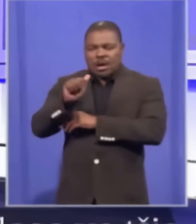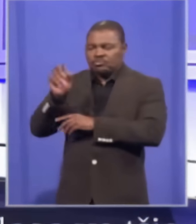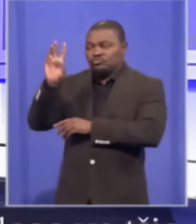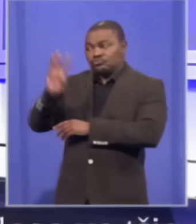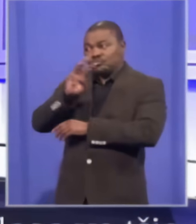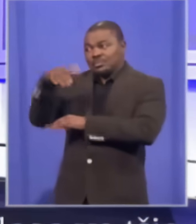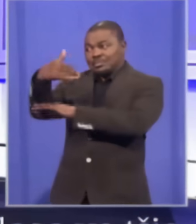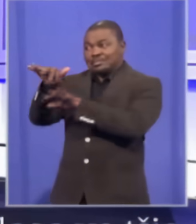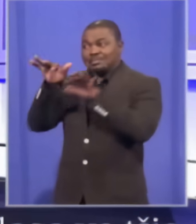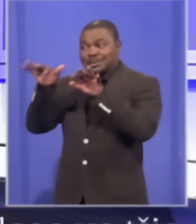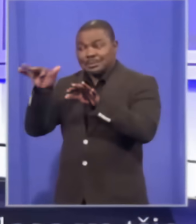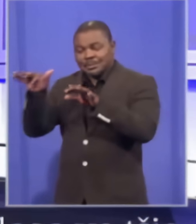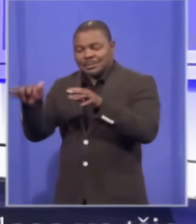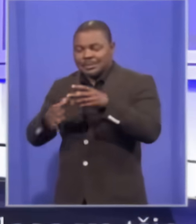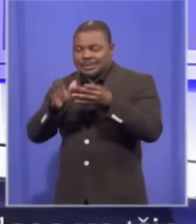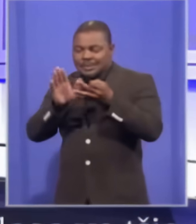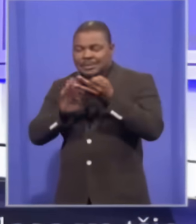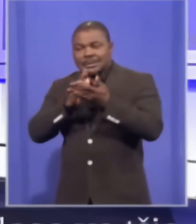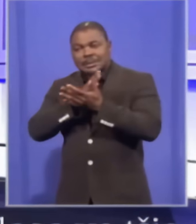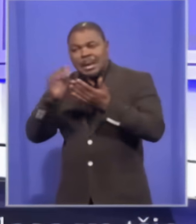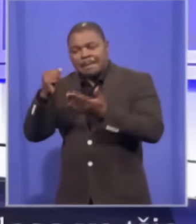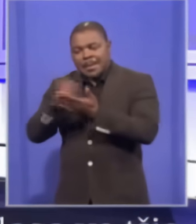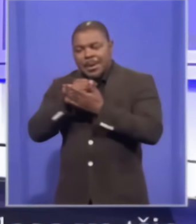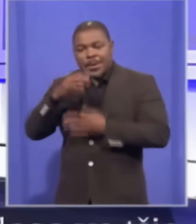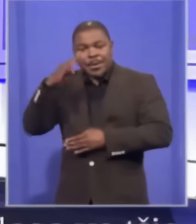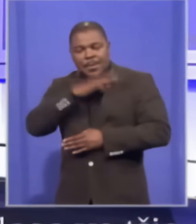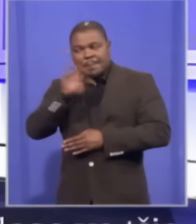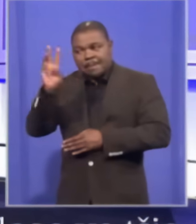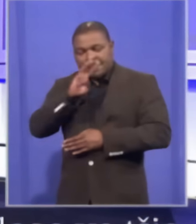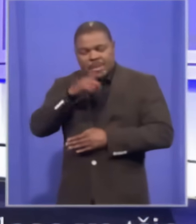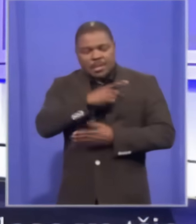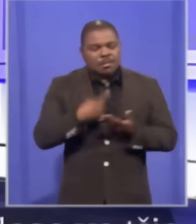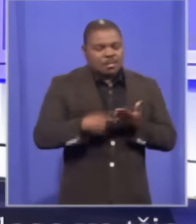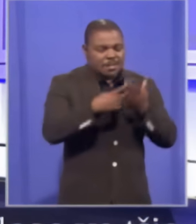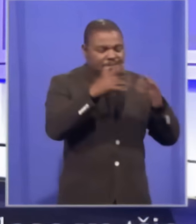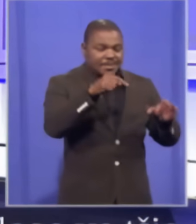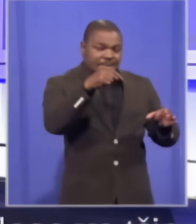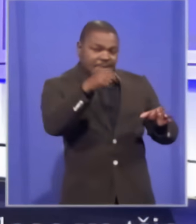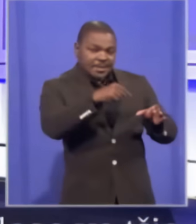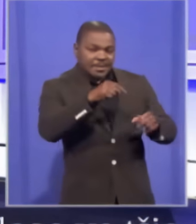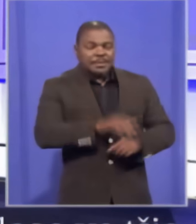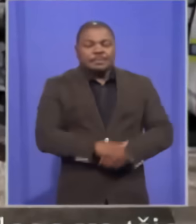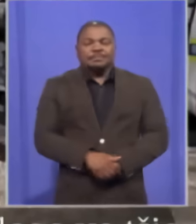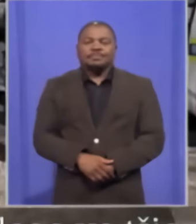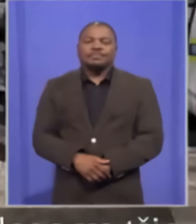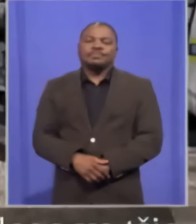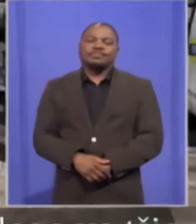di šele le go bao ba senago mangwalo a maleba go ba ka nageng.